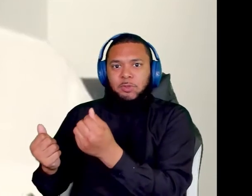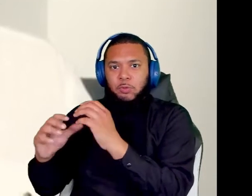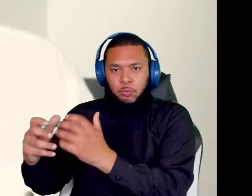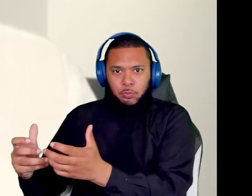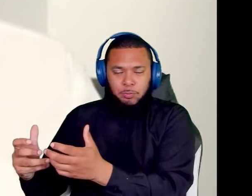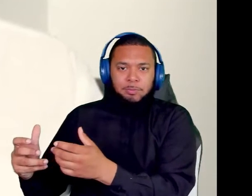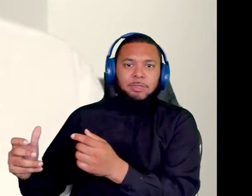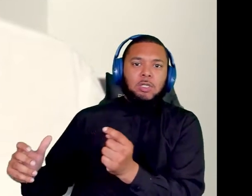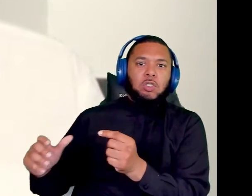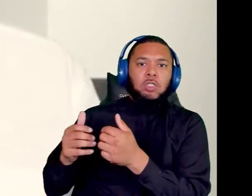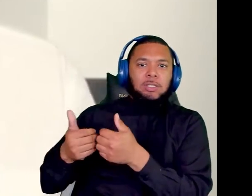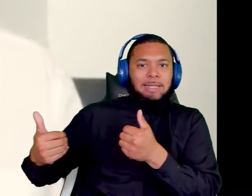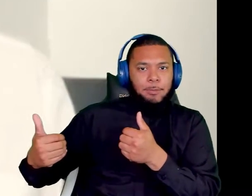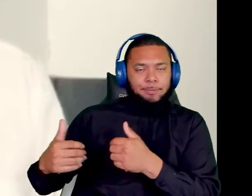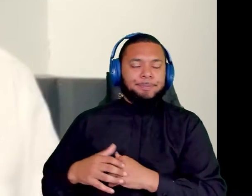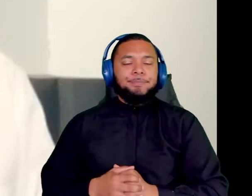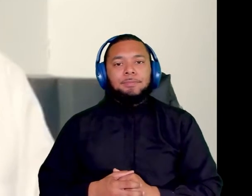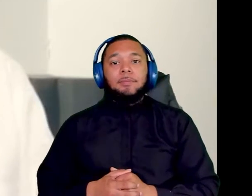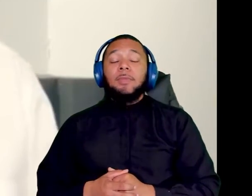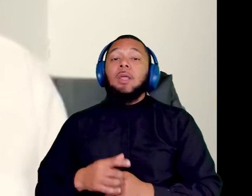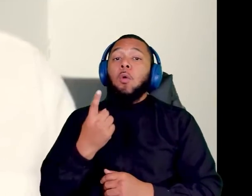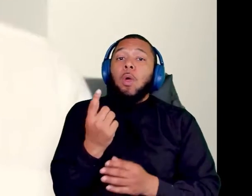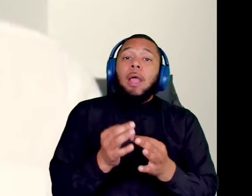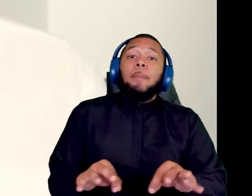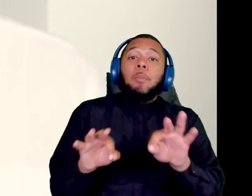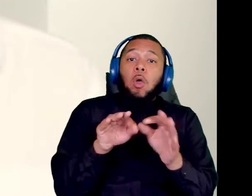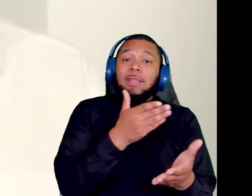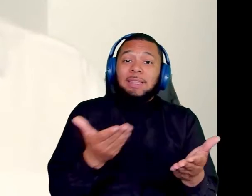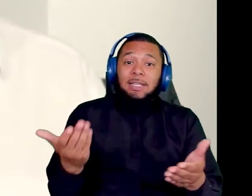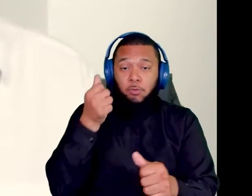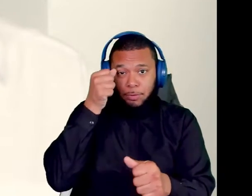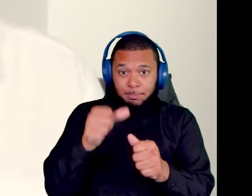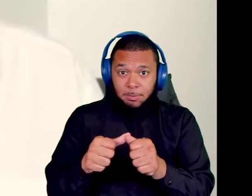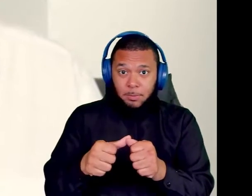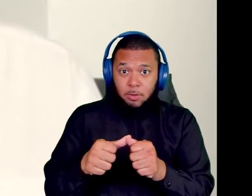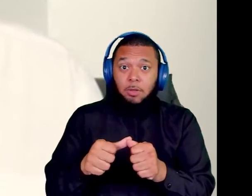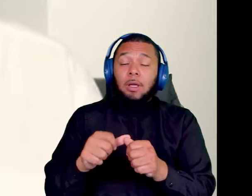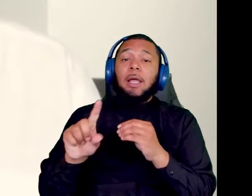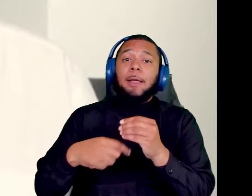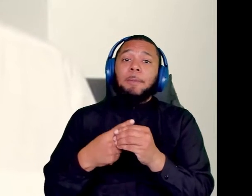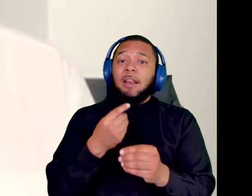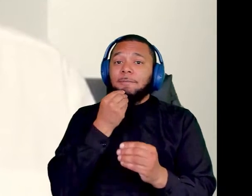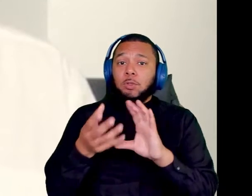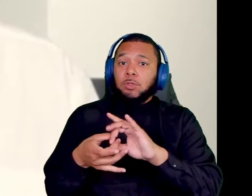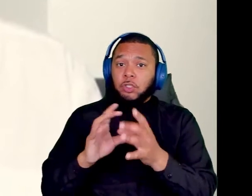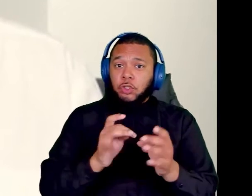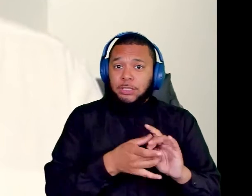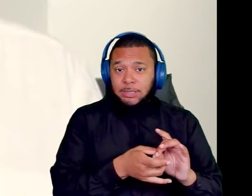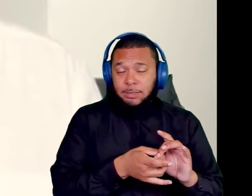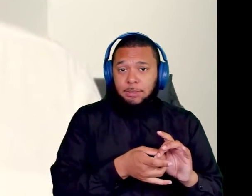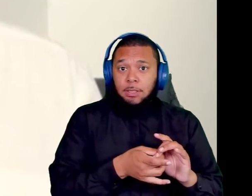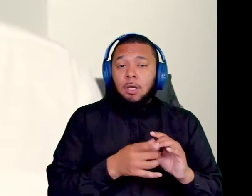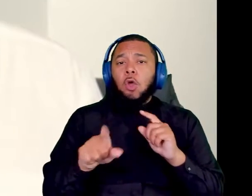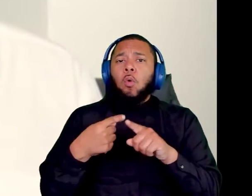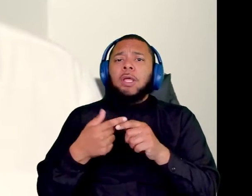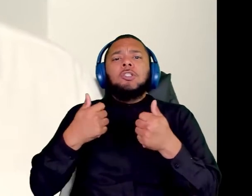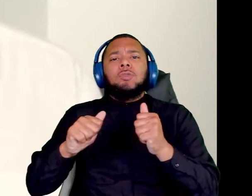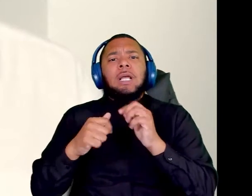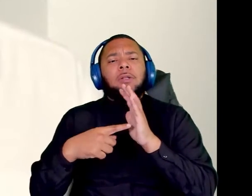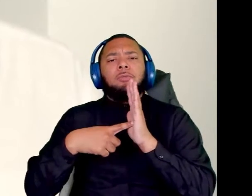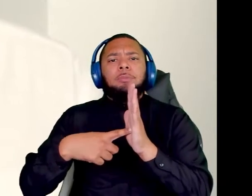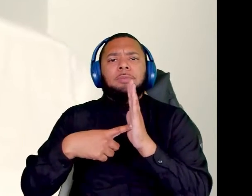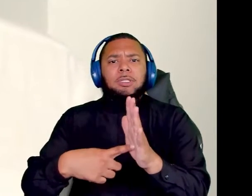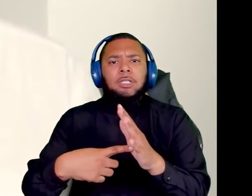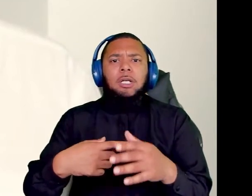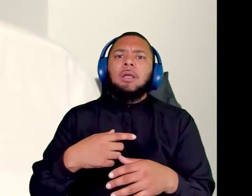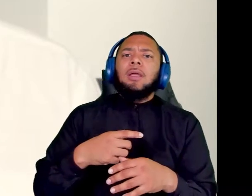One of the very important things to note about food chains, if you're trying to represent one, like I'm trying to do here, is that you want to make sure that the arrows point